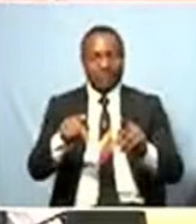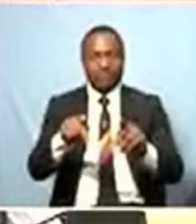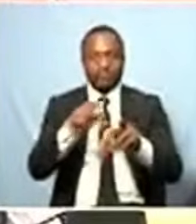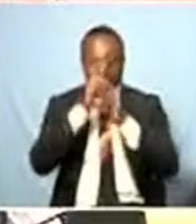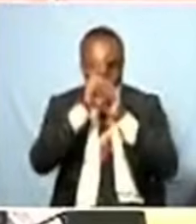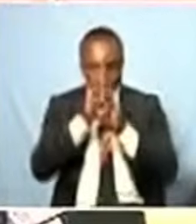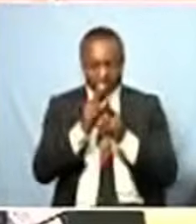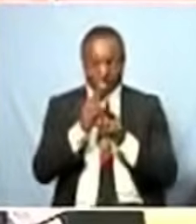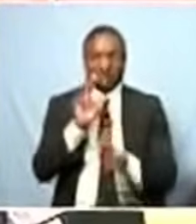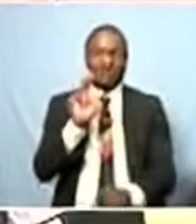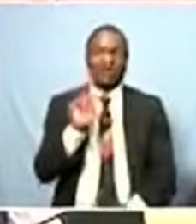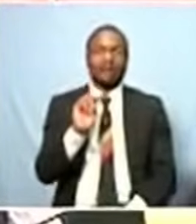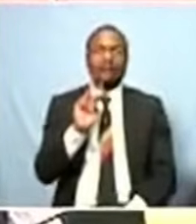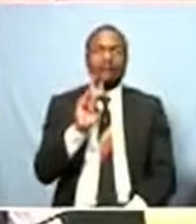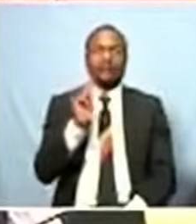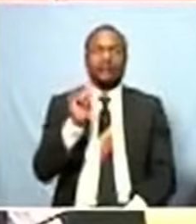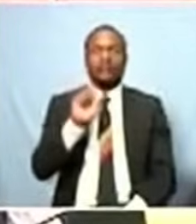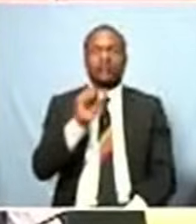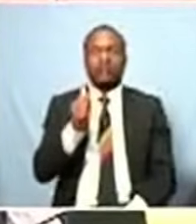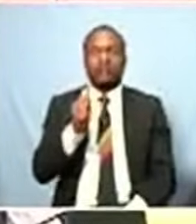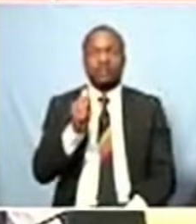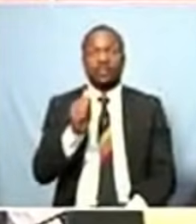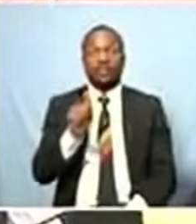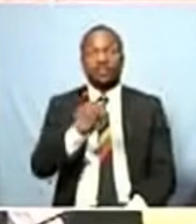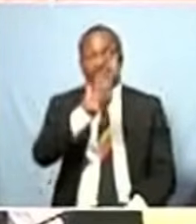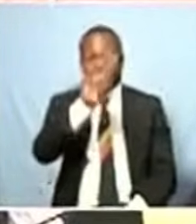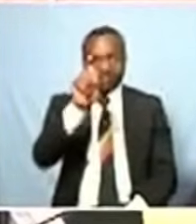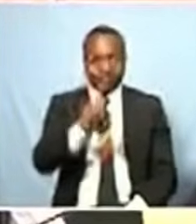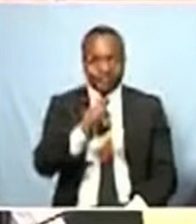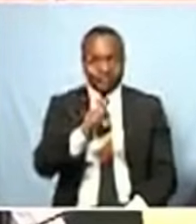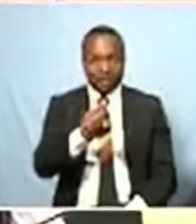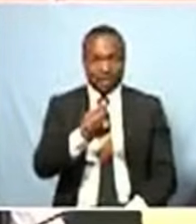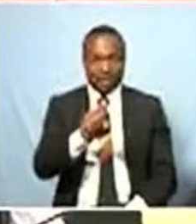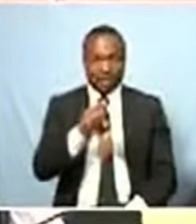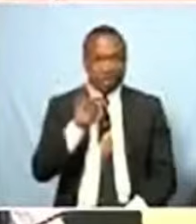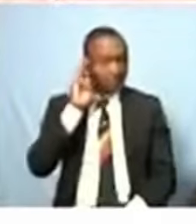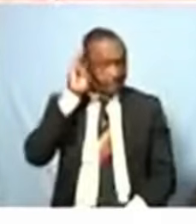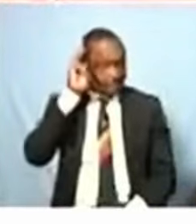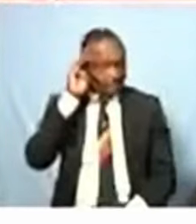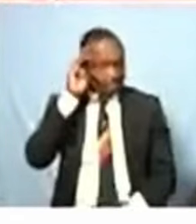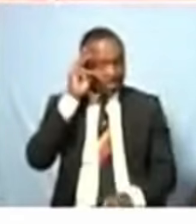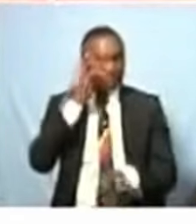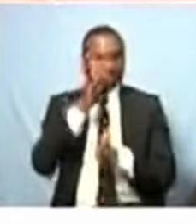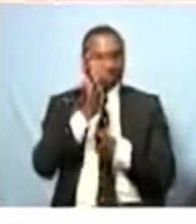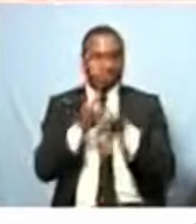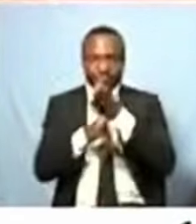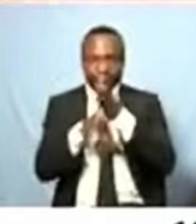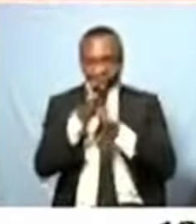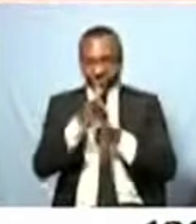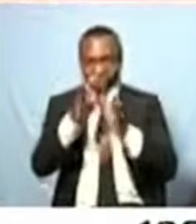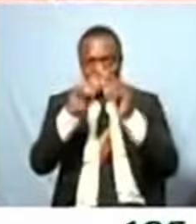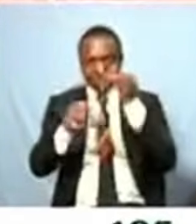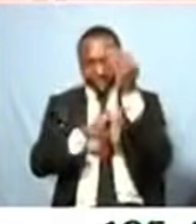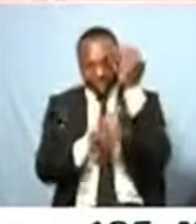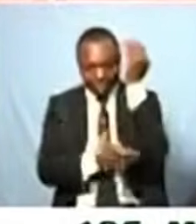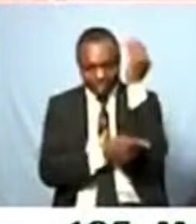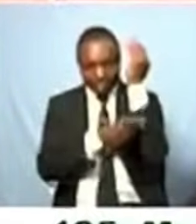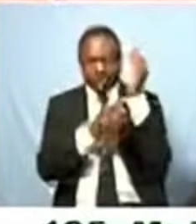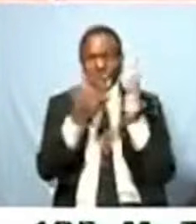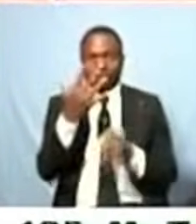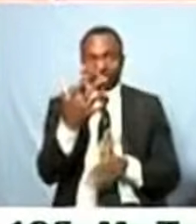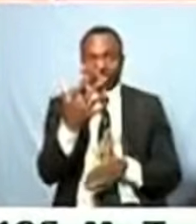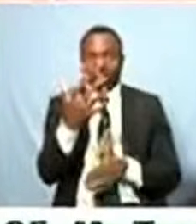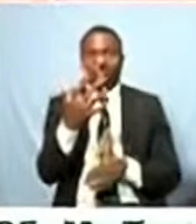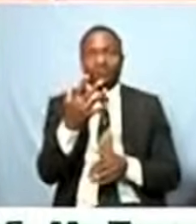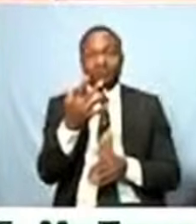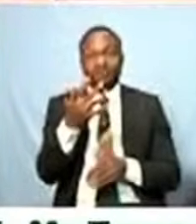Itwasa. His question to the Ministry of Infrastructure, Housing and Urban Development is in 5 parts.